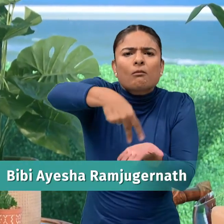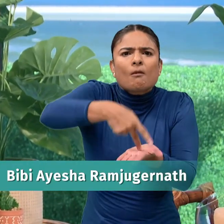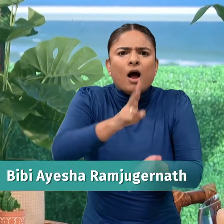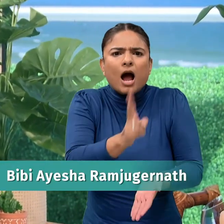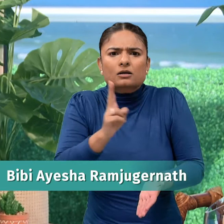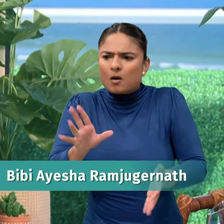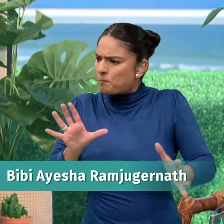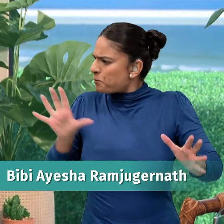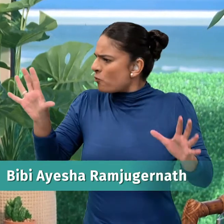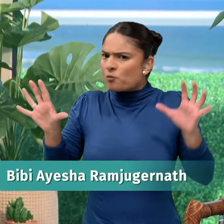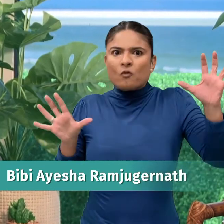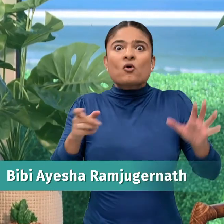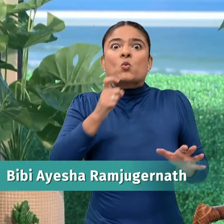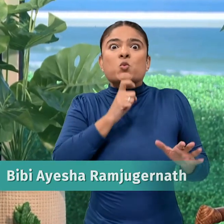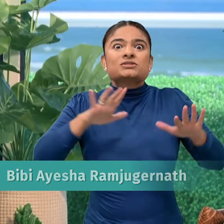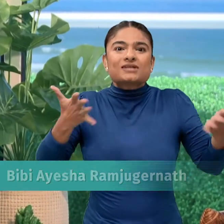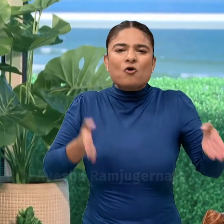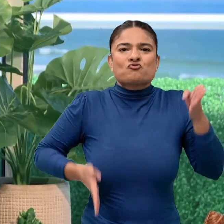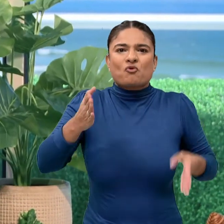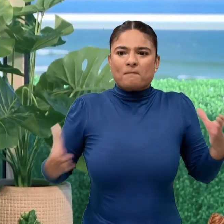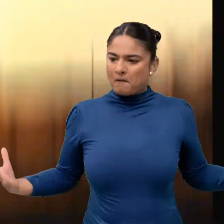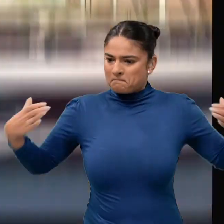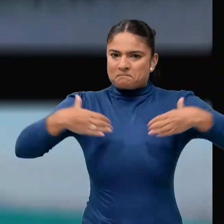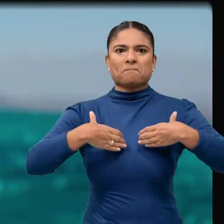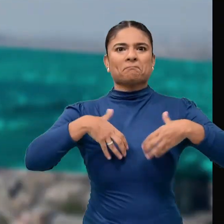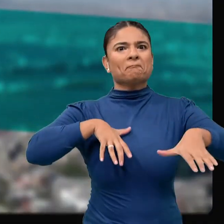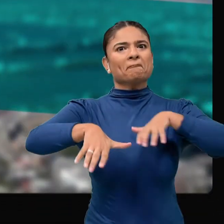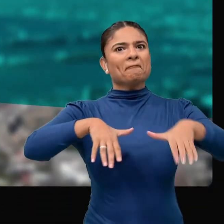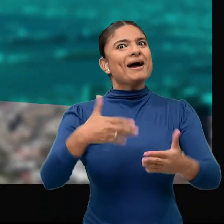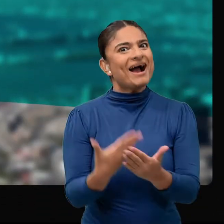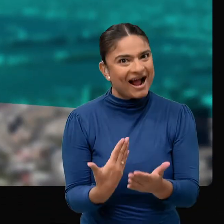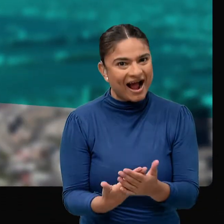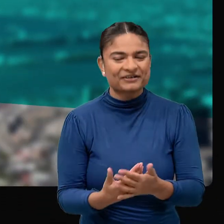word ontwikkel om verlies aan mobiliteit die hoof te bied.